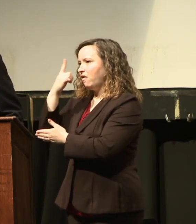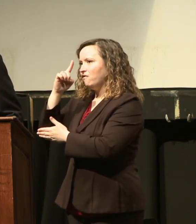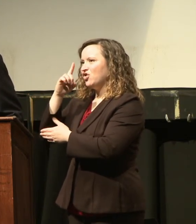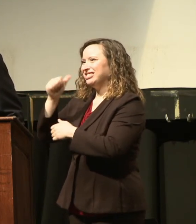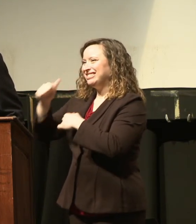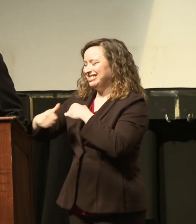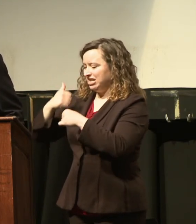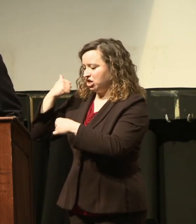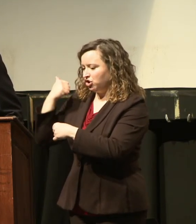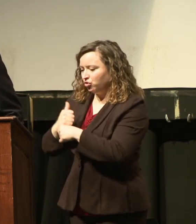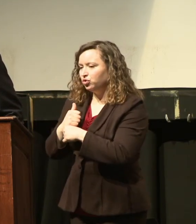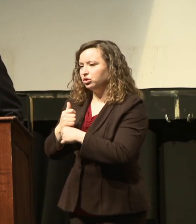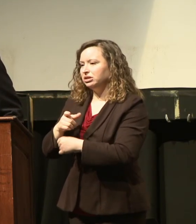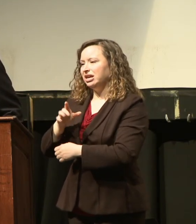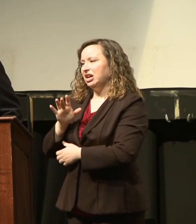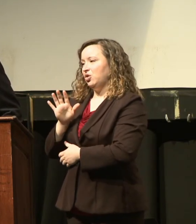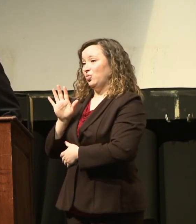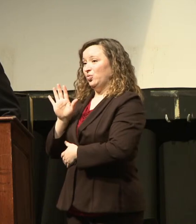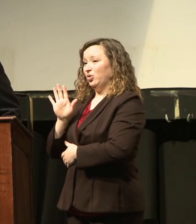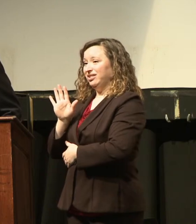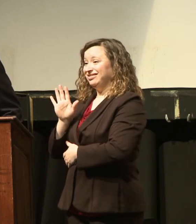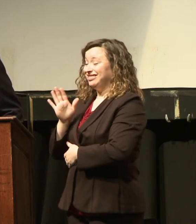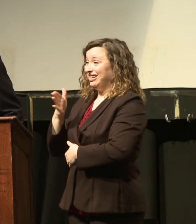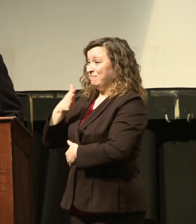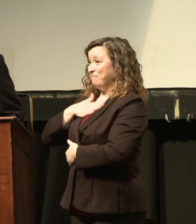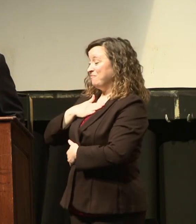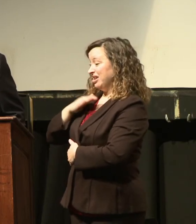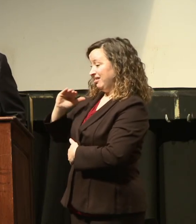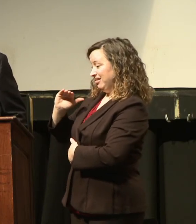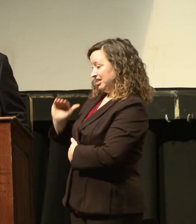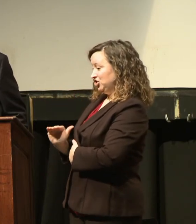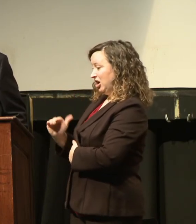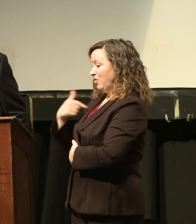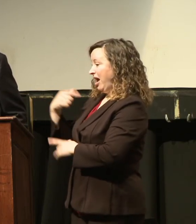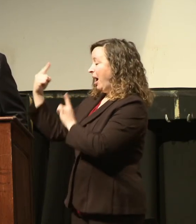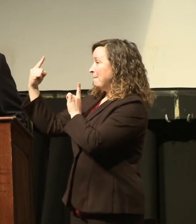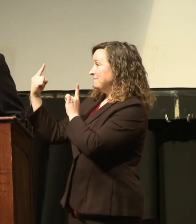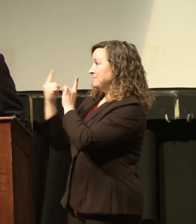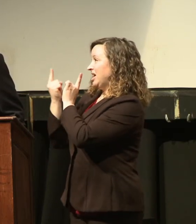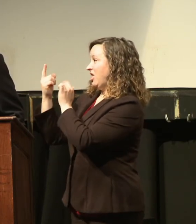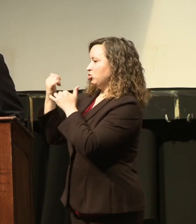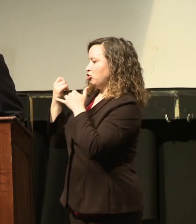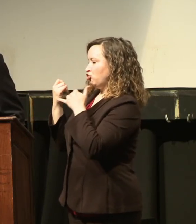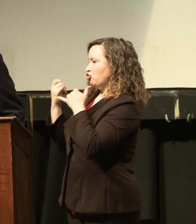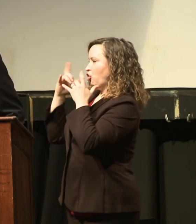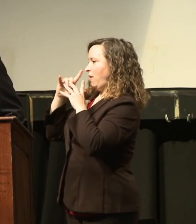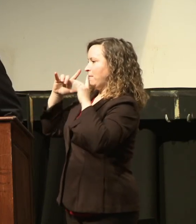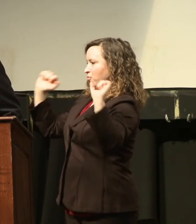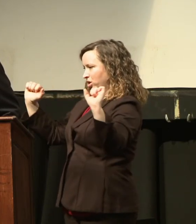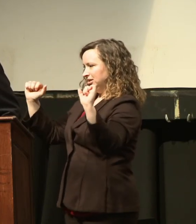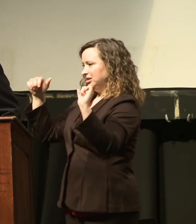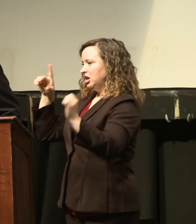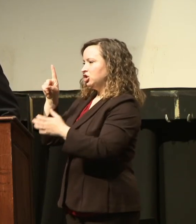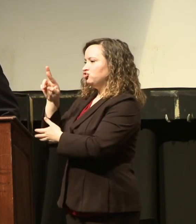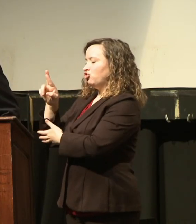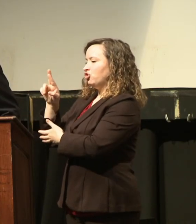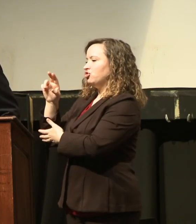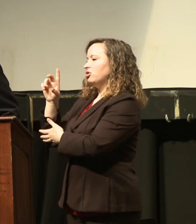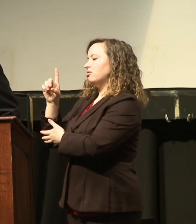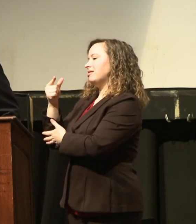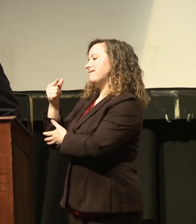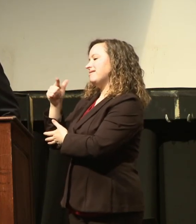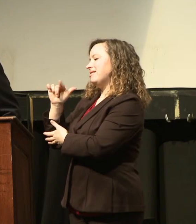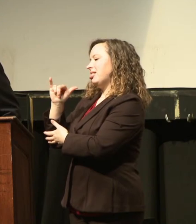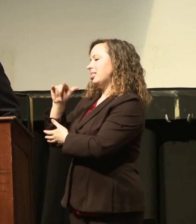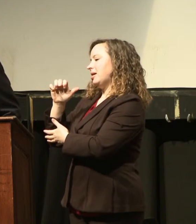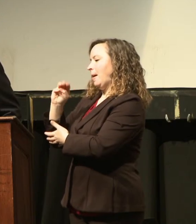years. And it was then, as a child, I met the current president, Dr. Dennis Gilliam, because both of his